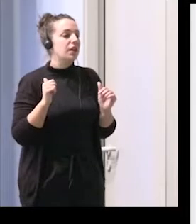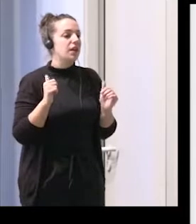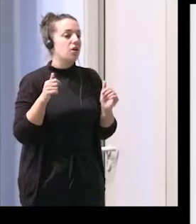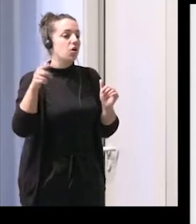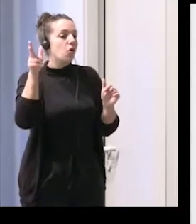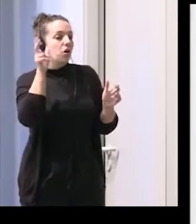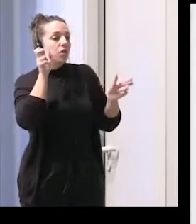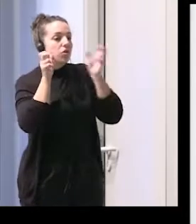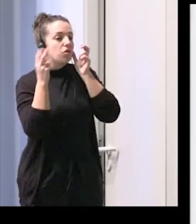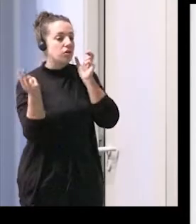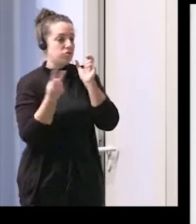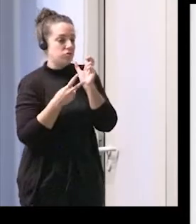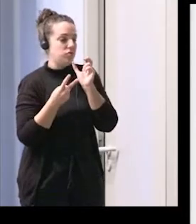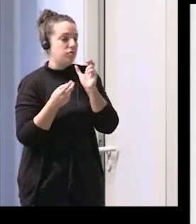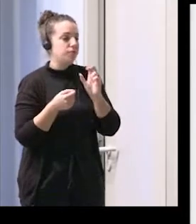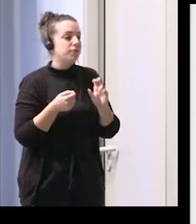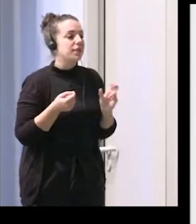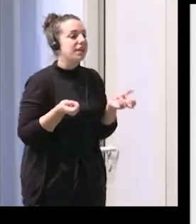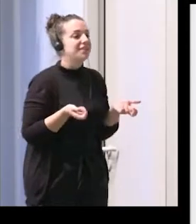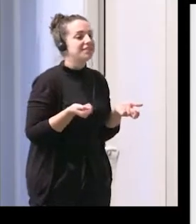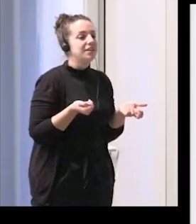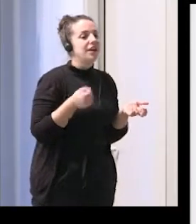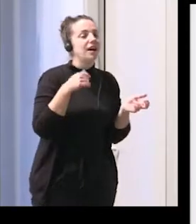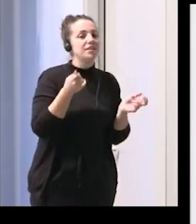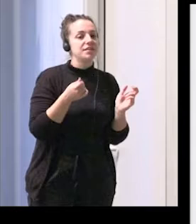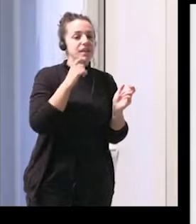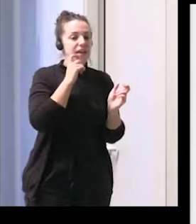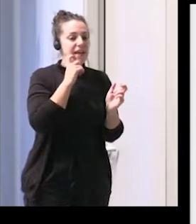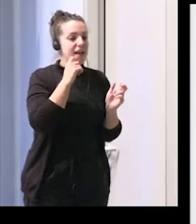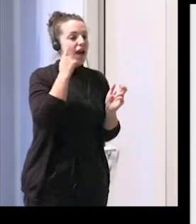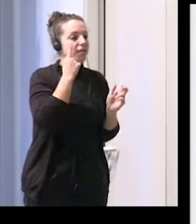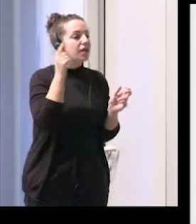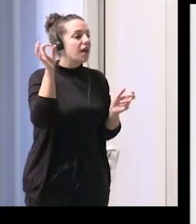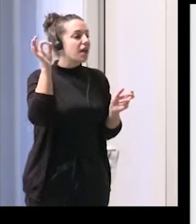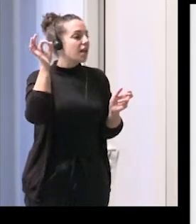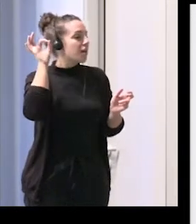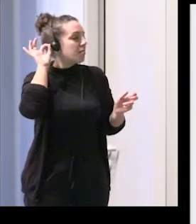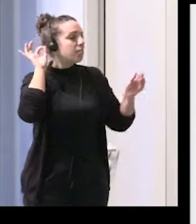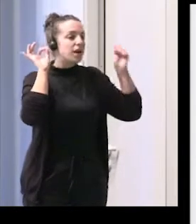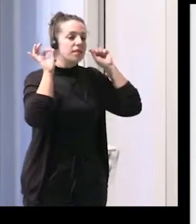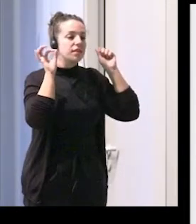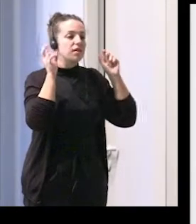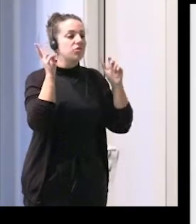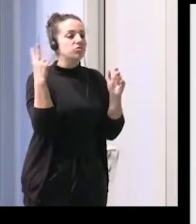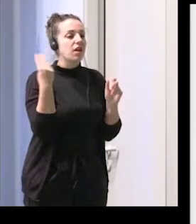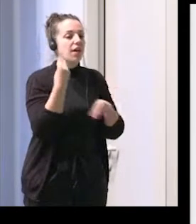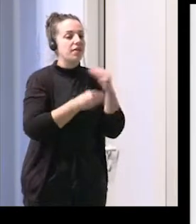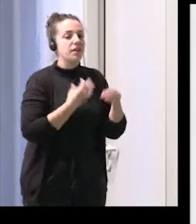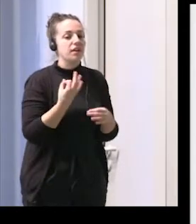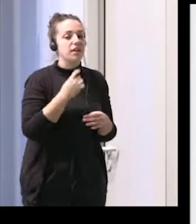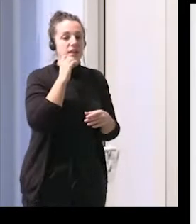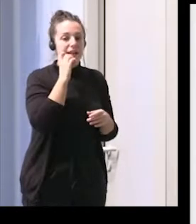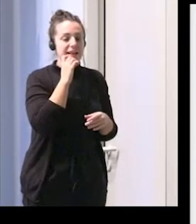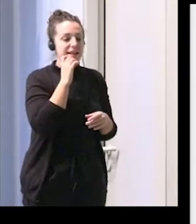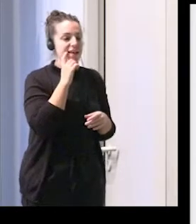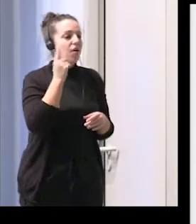look back at what are we trying to do with two implants. Again, we're not treating the ears with devices. What